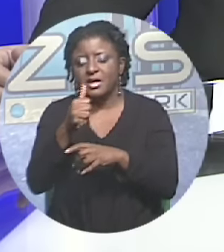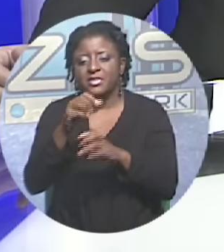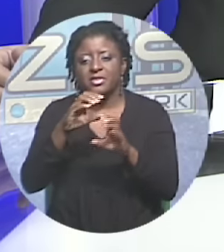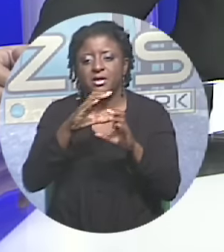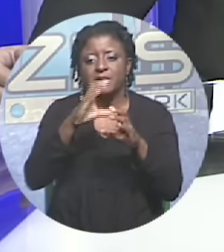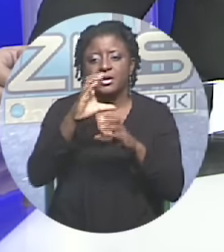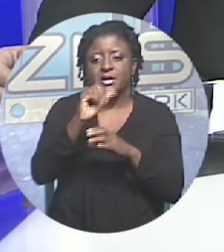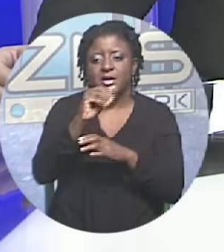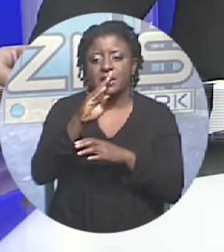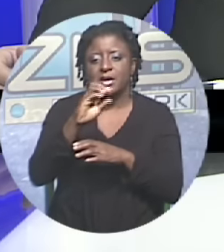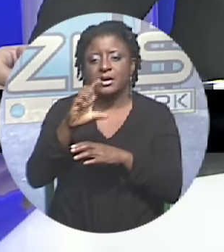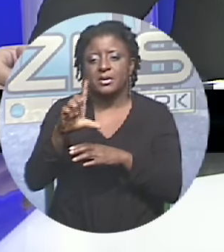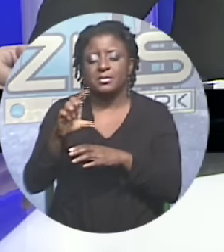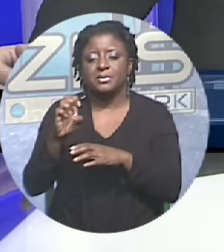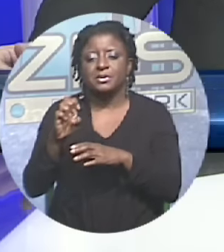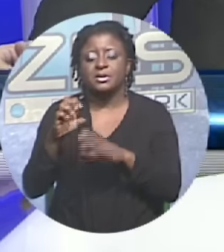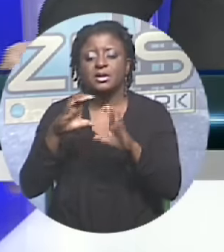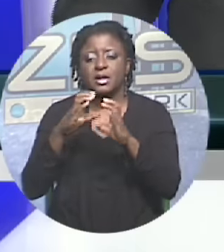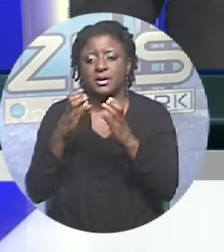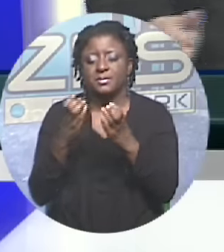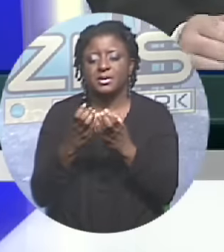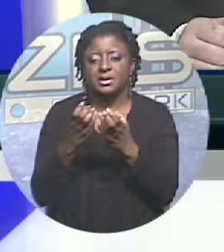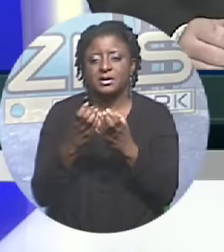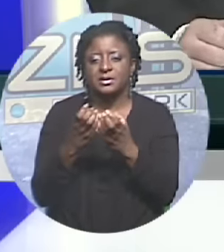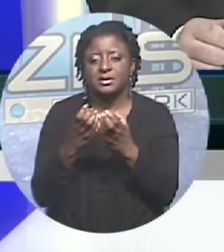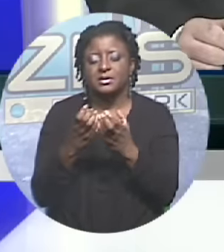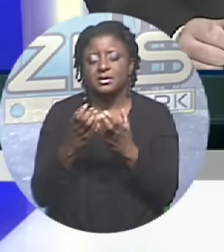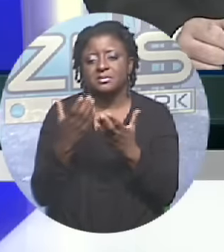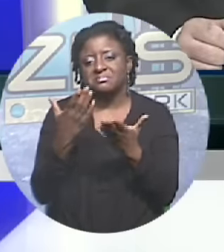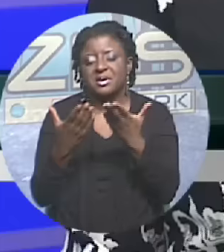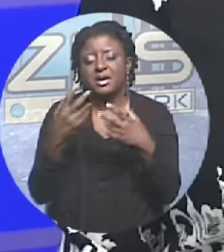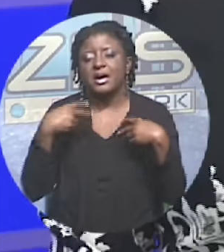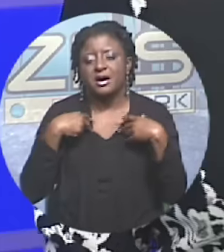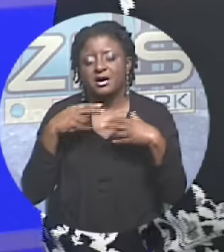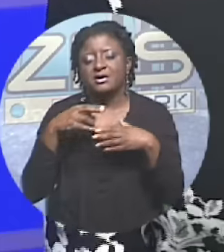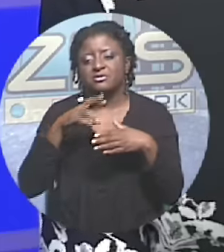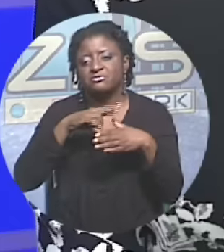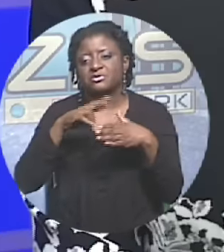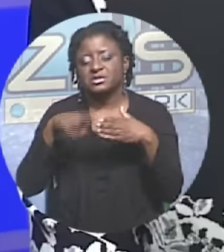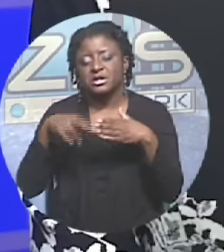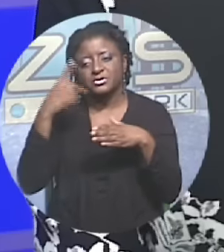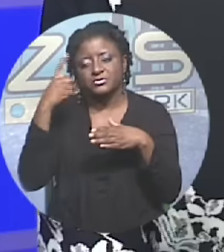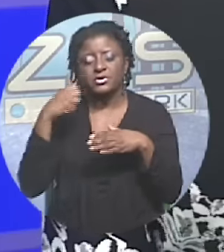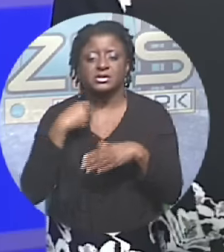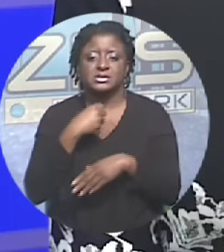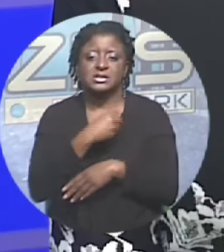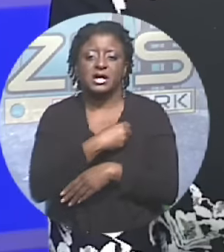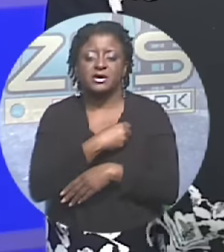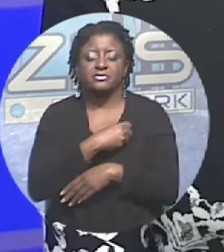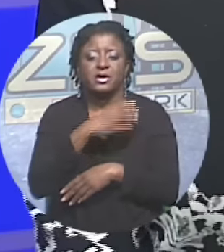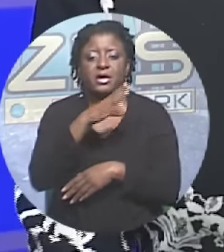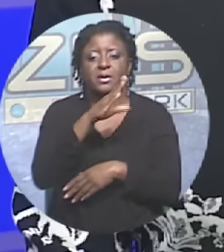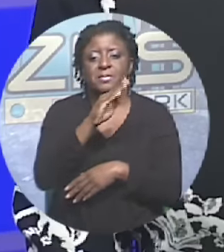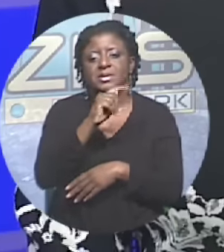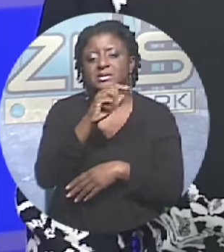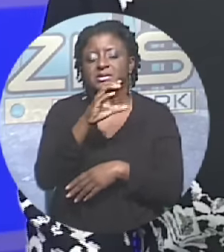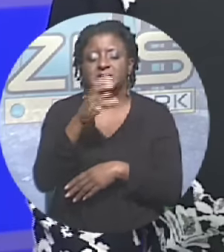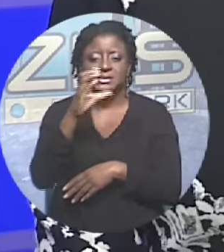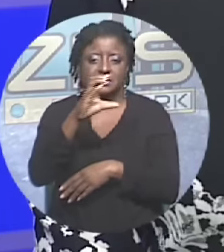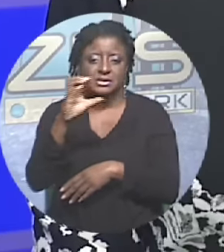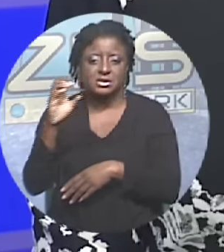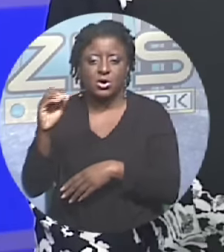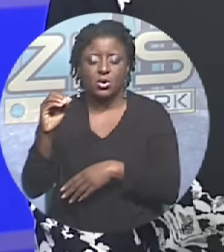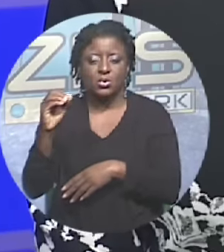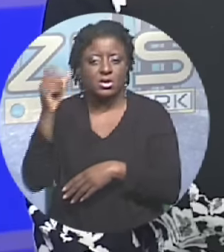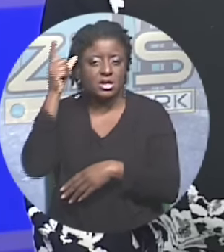BTC staff. Good evening, everyone. I'm Chris Saunders. And I'm Charisma Robinson. BTC CEO Leon Williams discusses what could be in